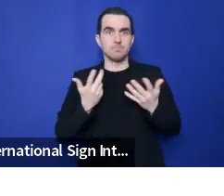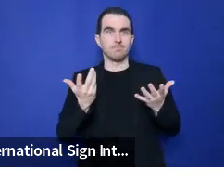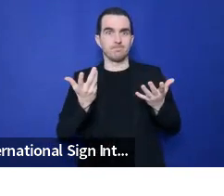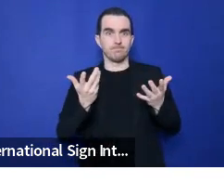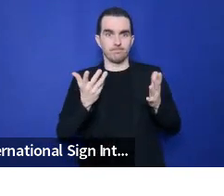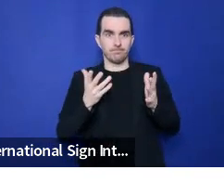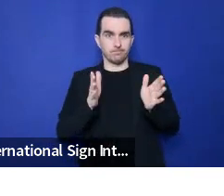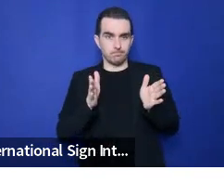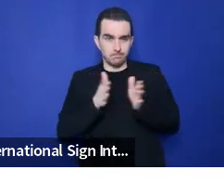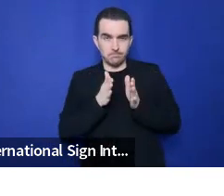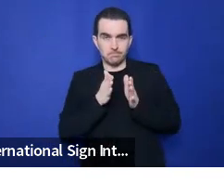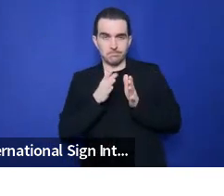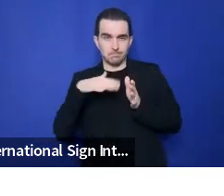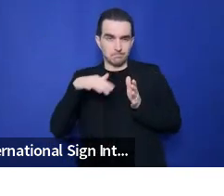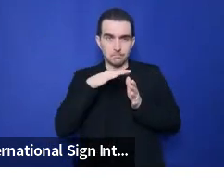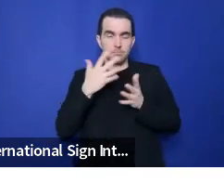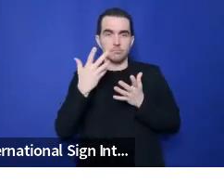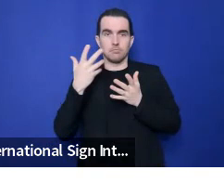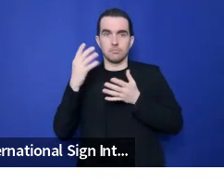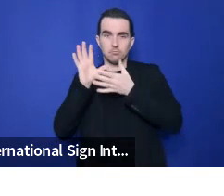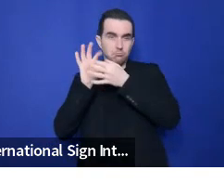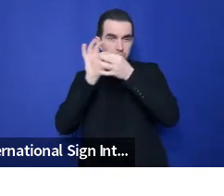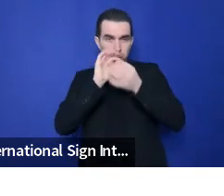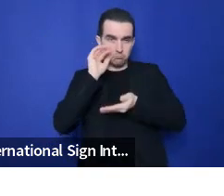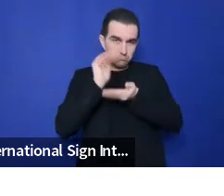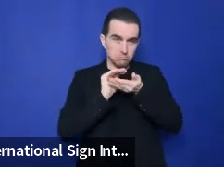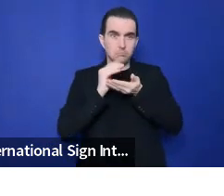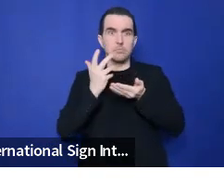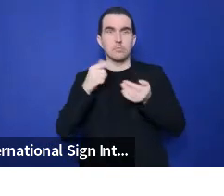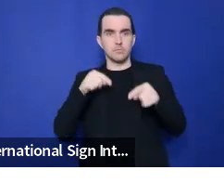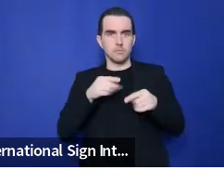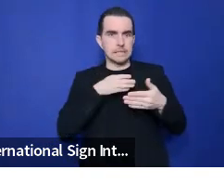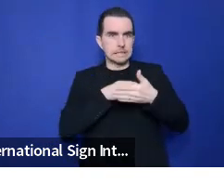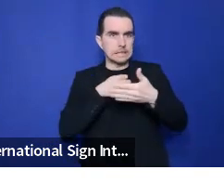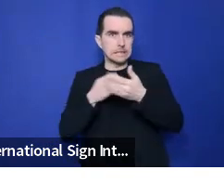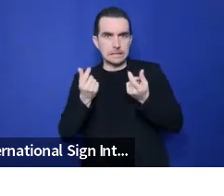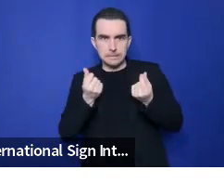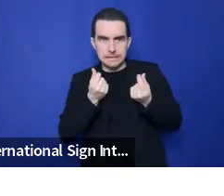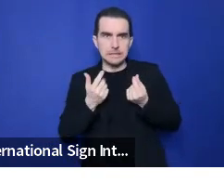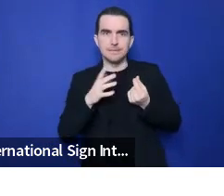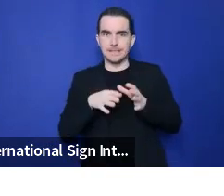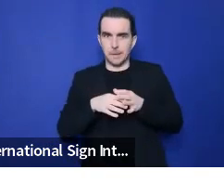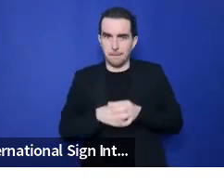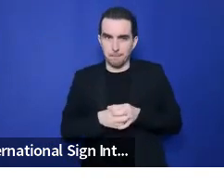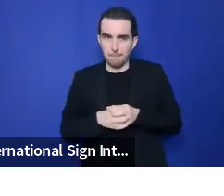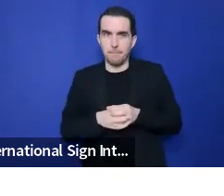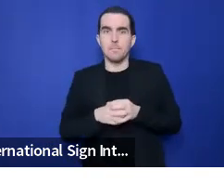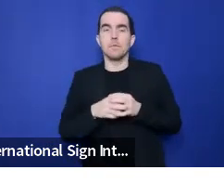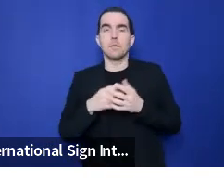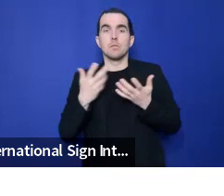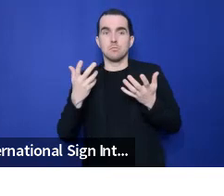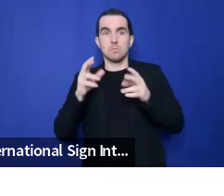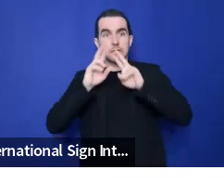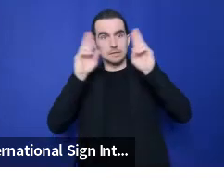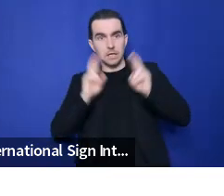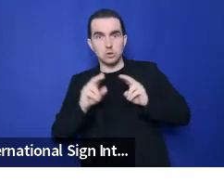risk, and the country is more likely to suffer serious adverse environmental, social, and economic losses as a result